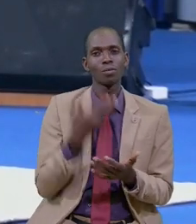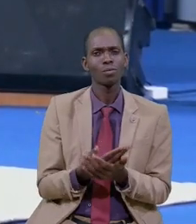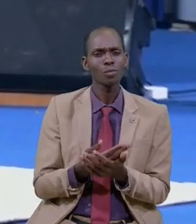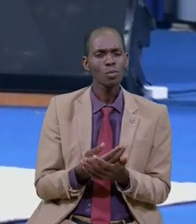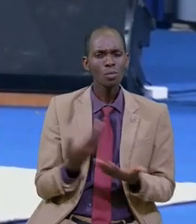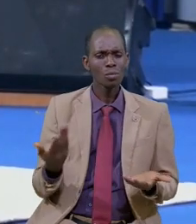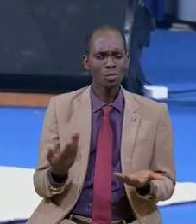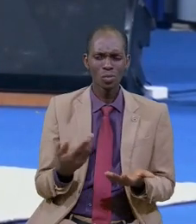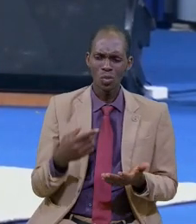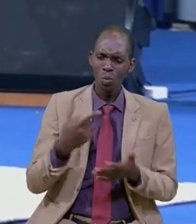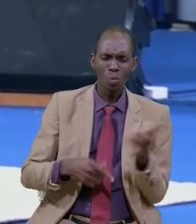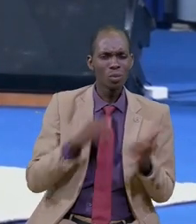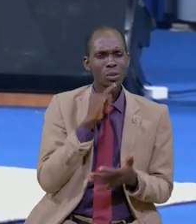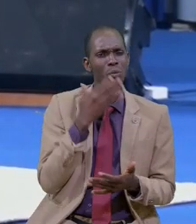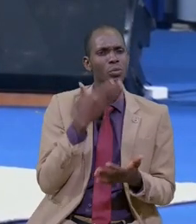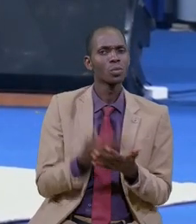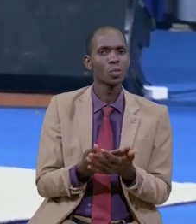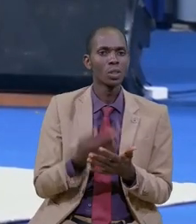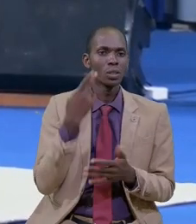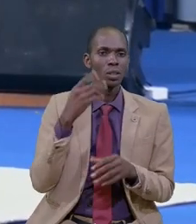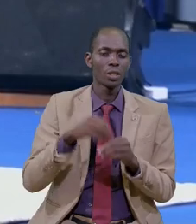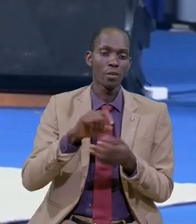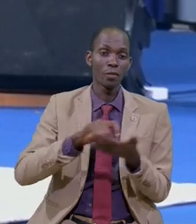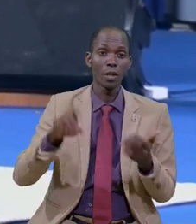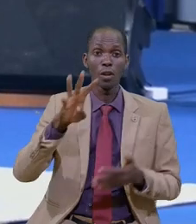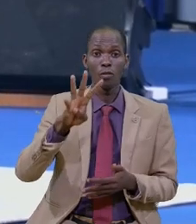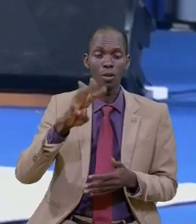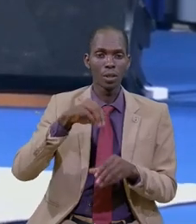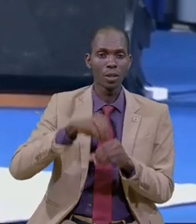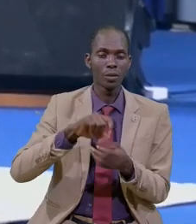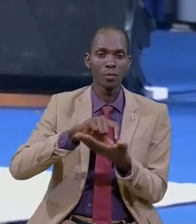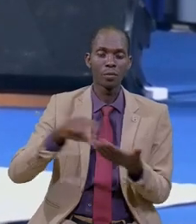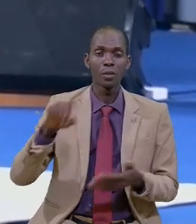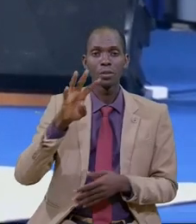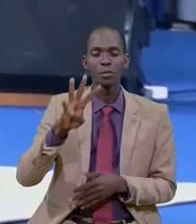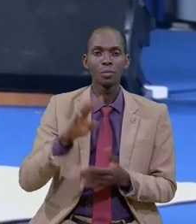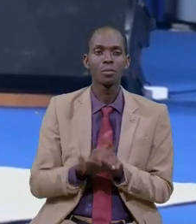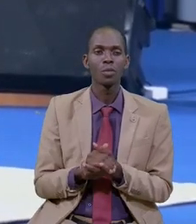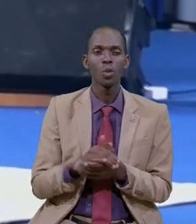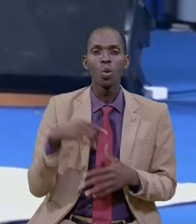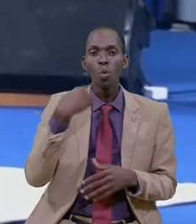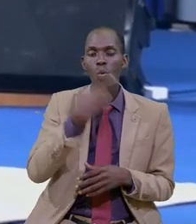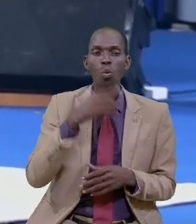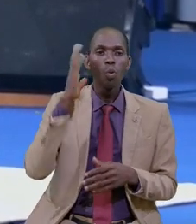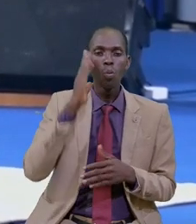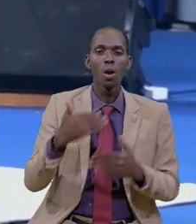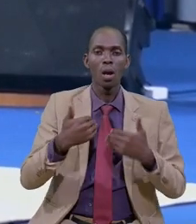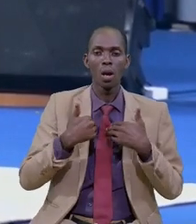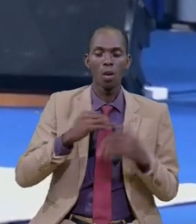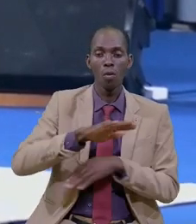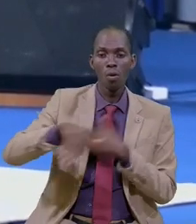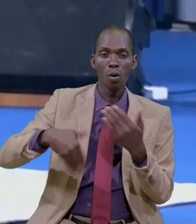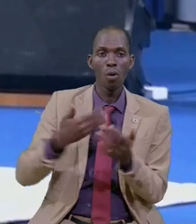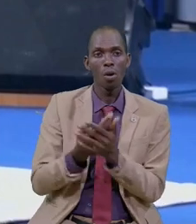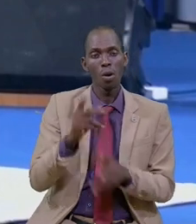is good. De quoi parle-t-il en disant que cela est bon? Verse 4. Verset 4 maintenant. In verse 4, it says, who will have all men to